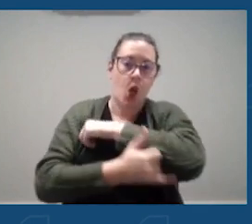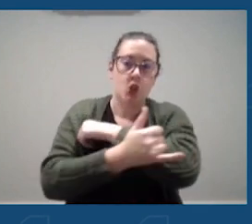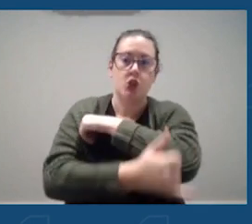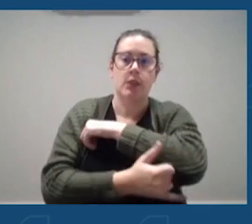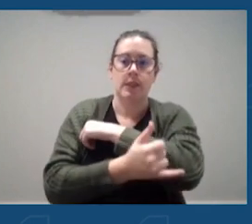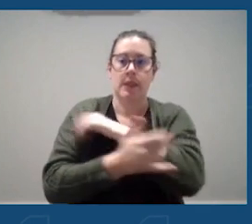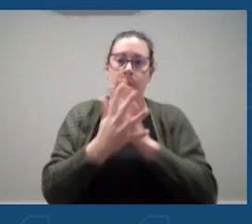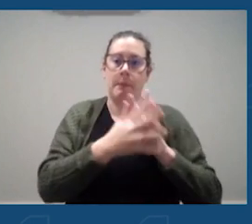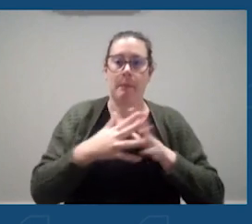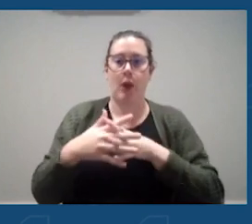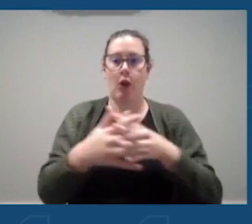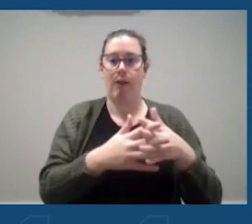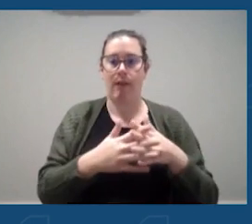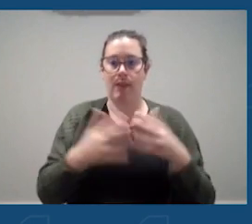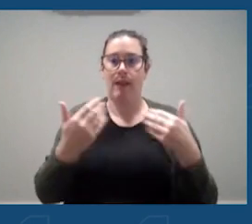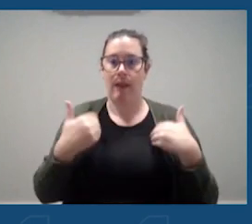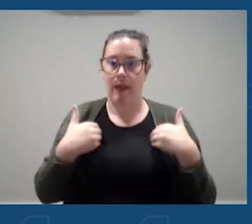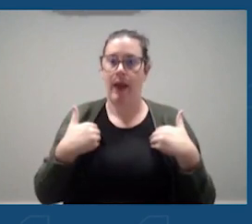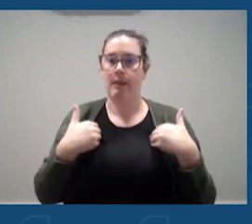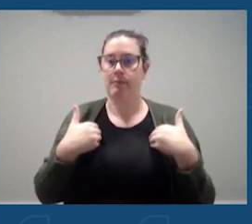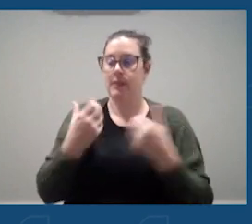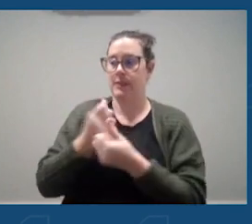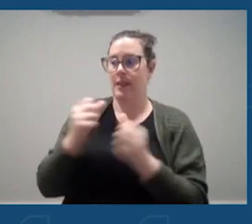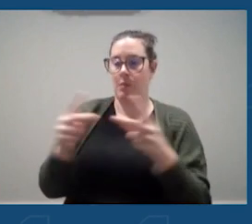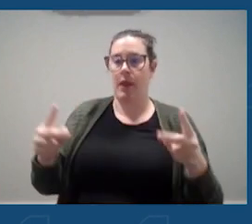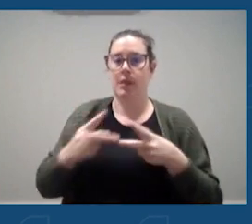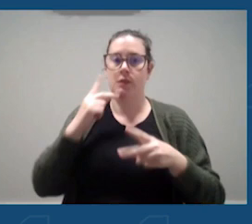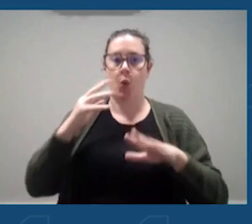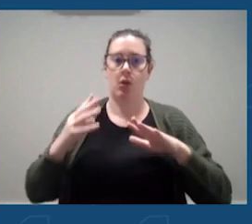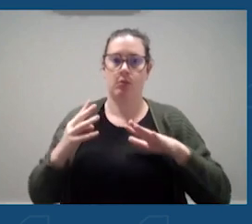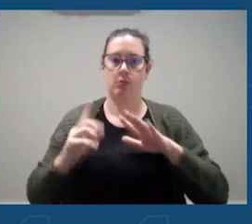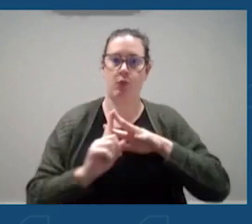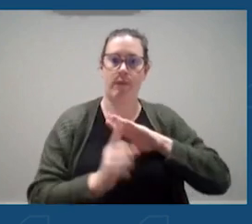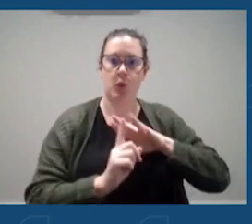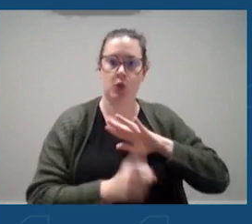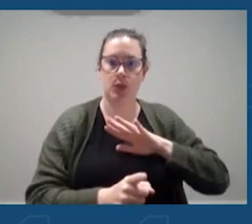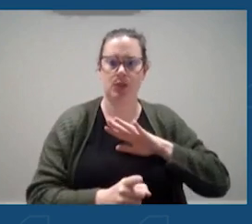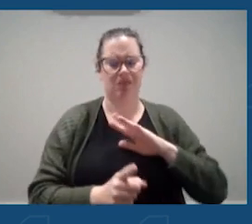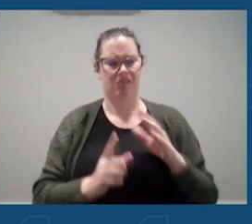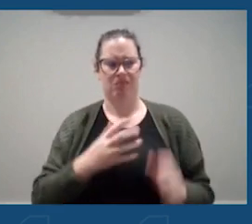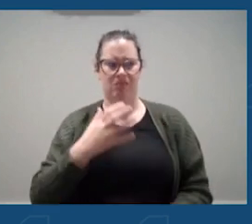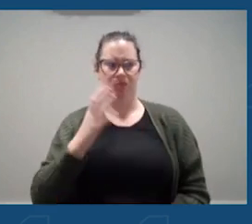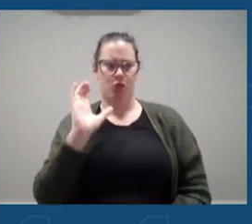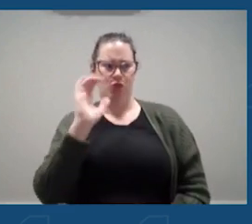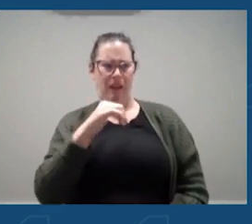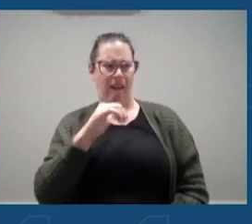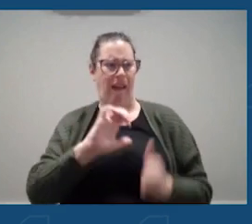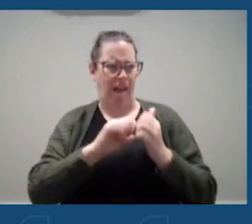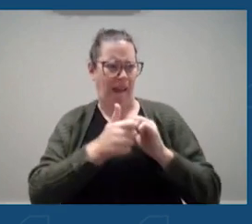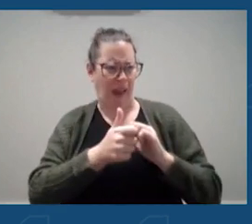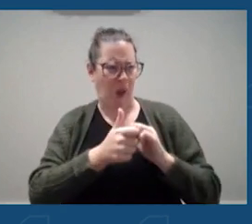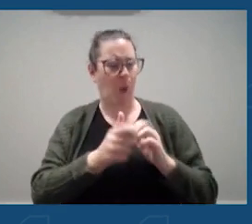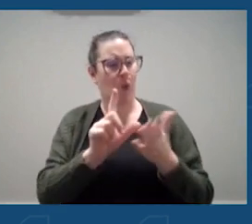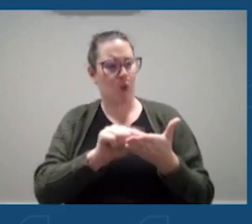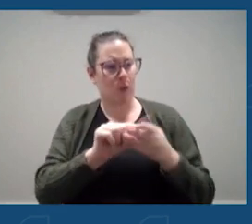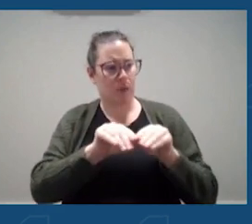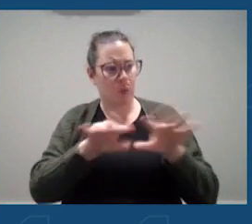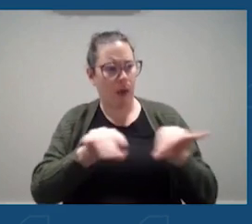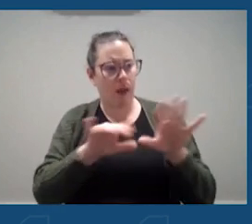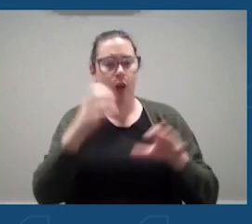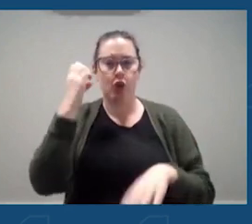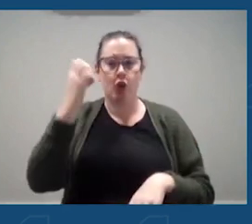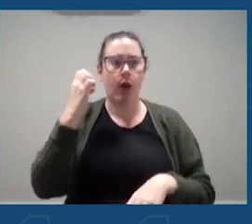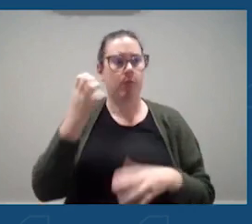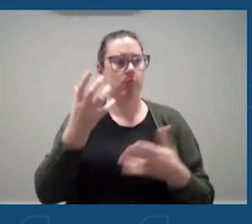The news was out there. Elise and Bruce and I were looking at some of the exhibits, and it talked about all the news was starting to come out of Europe.